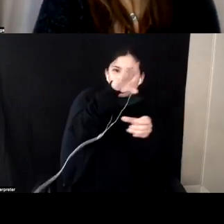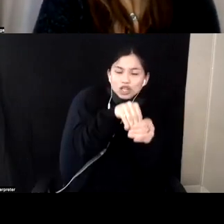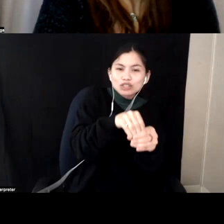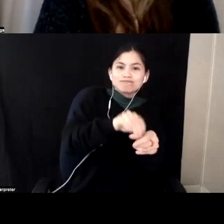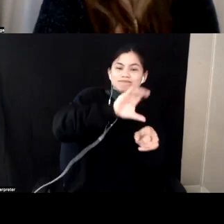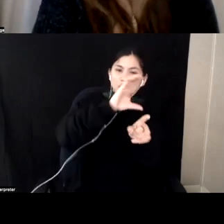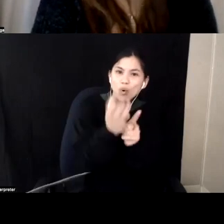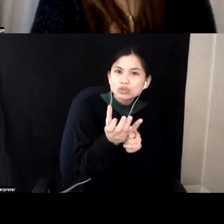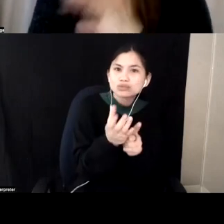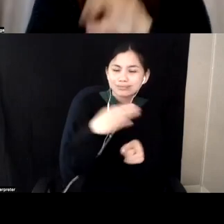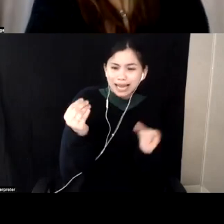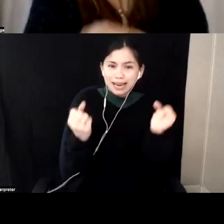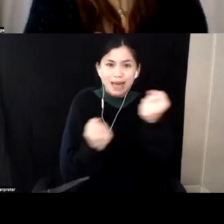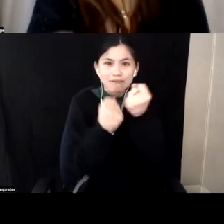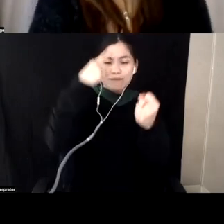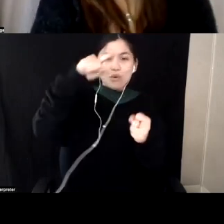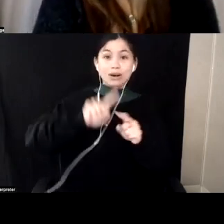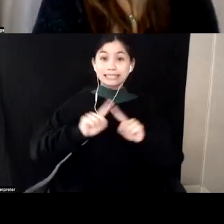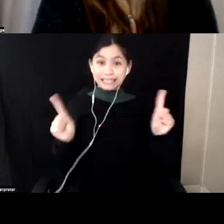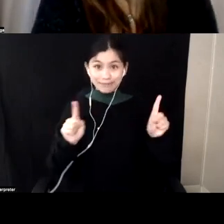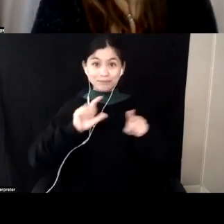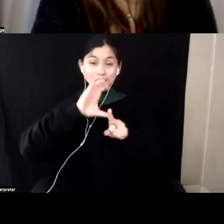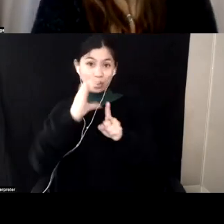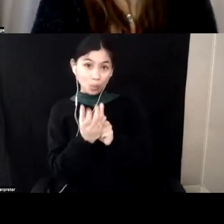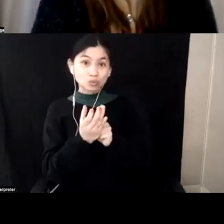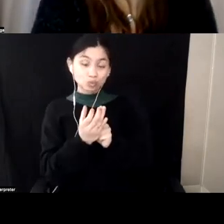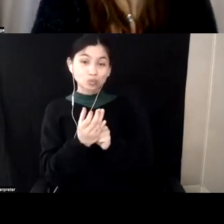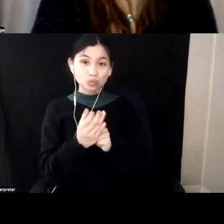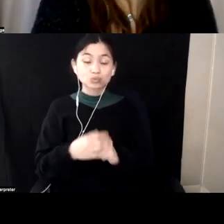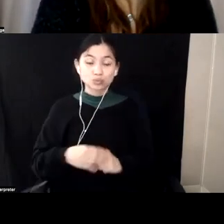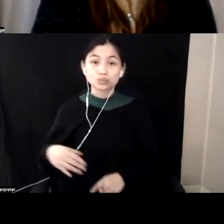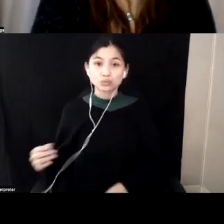the advocacy within that inclusiveness.